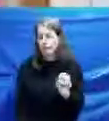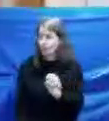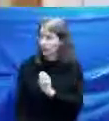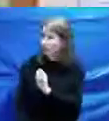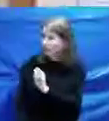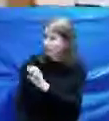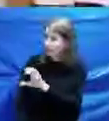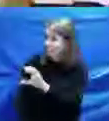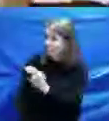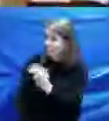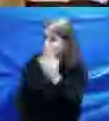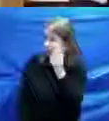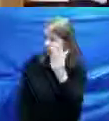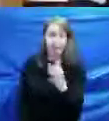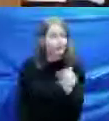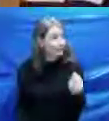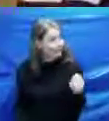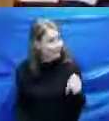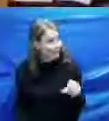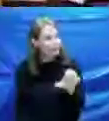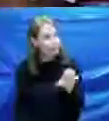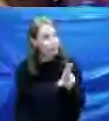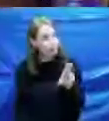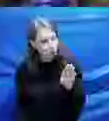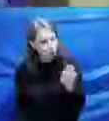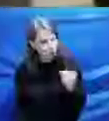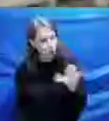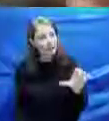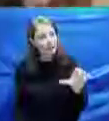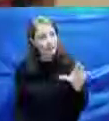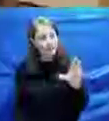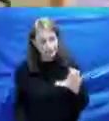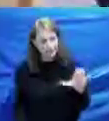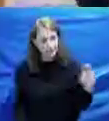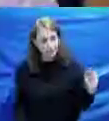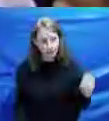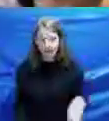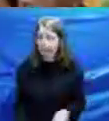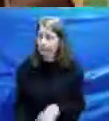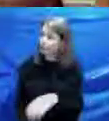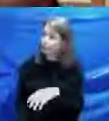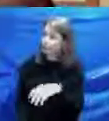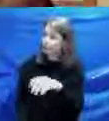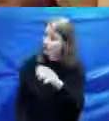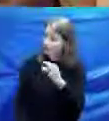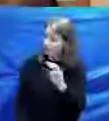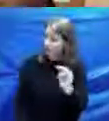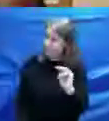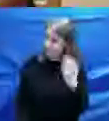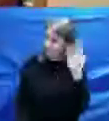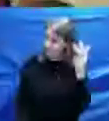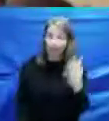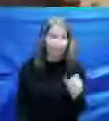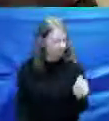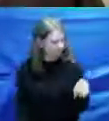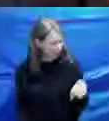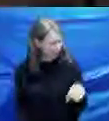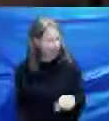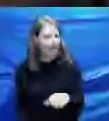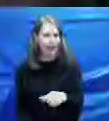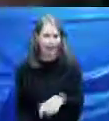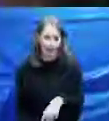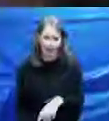cubic centimeters. You can write your name on the board. Good, cubic centimeters. Cubic meters. That's a good one. I put that one on the board, but I can definitely put that one up there. Go ahead, cubic